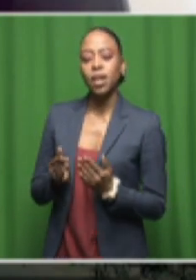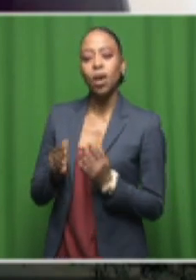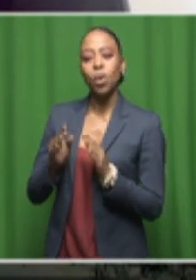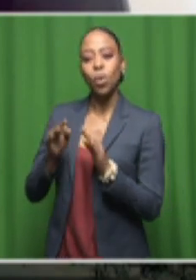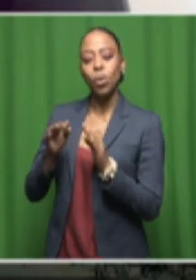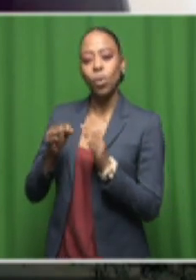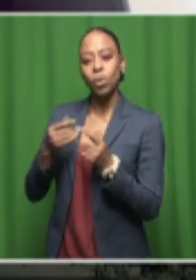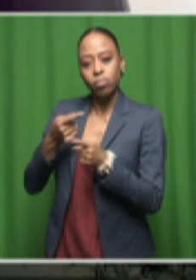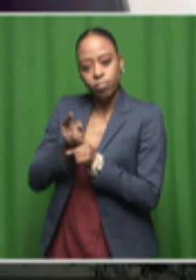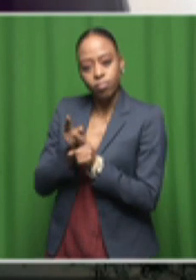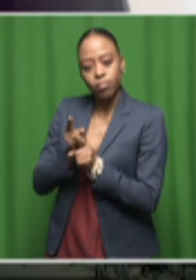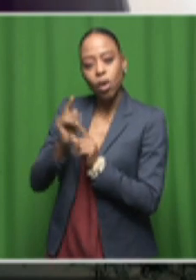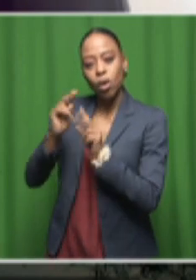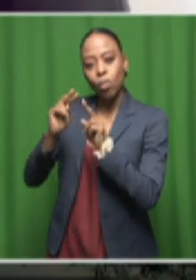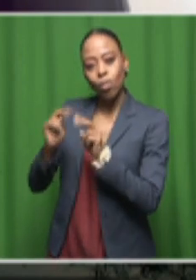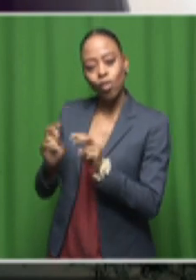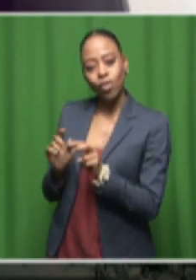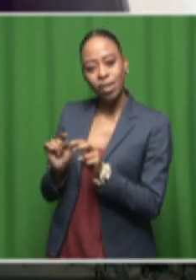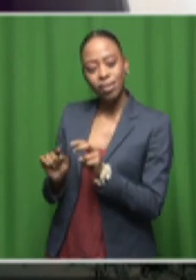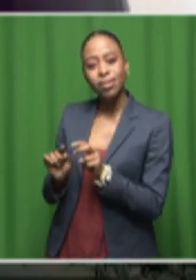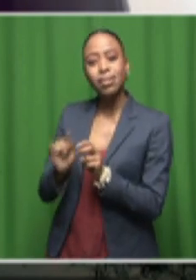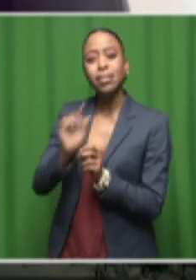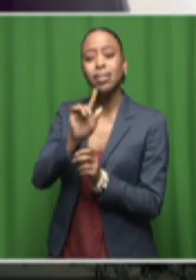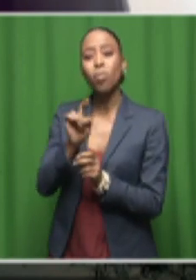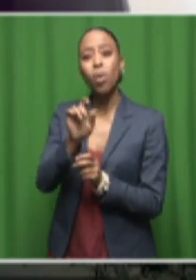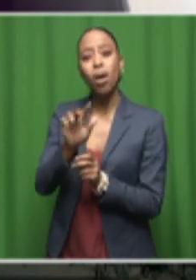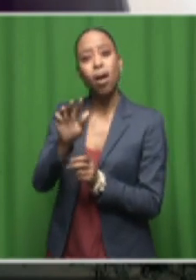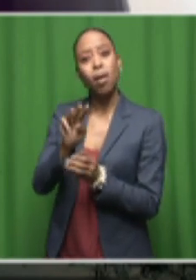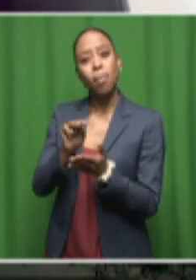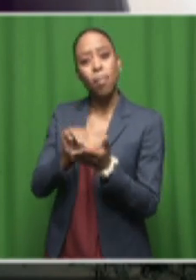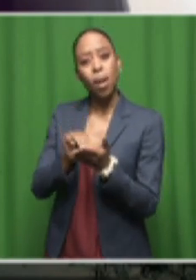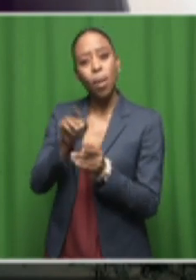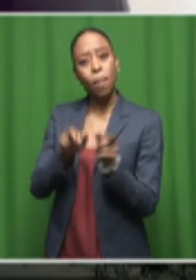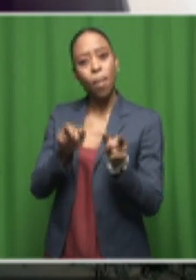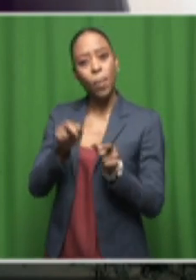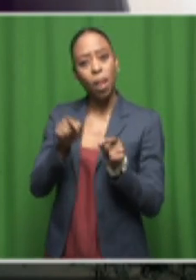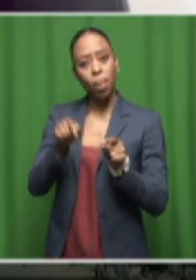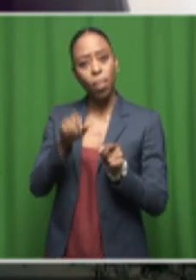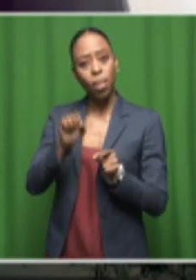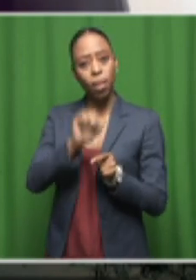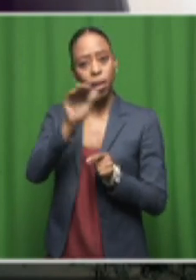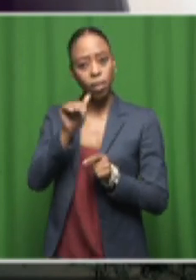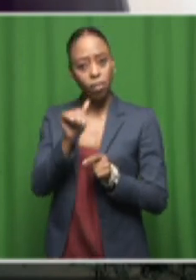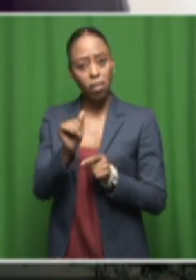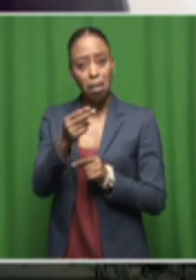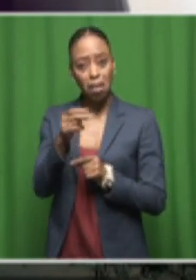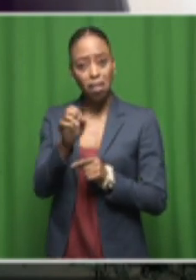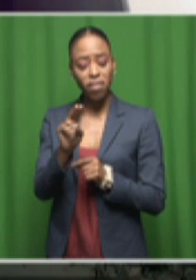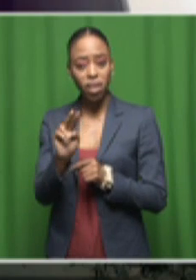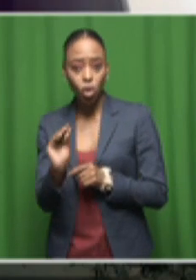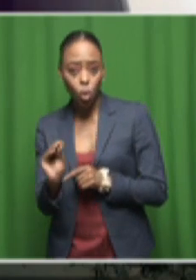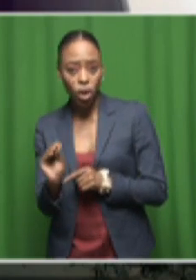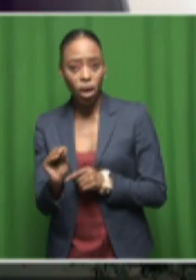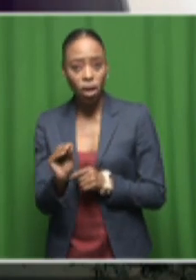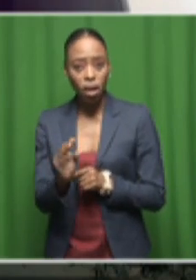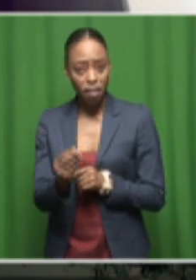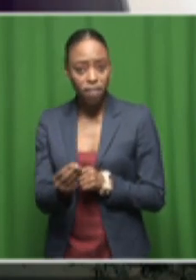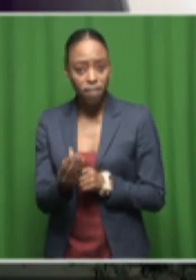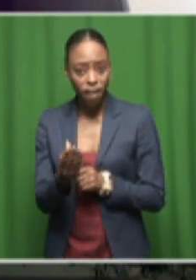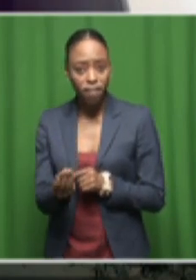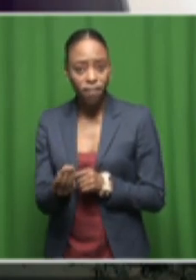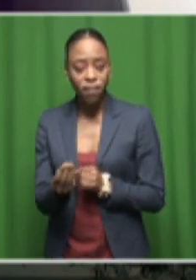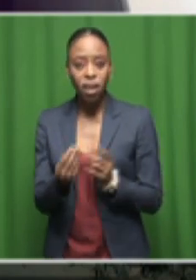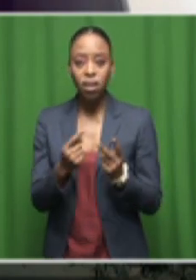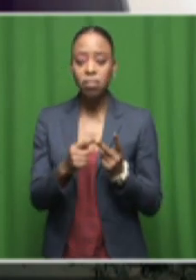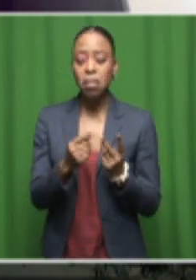survey. So, about 7.8 million, or 12.7% of the population, are currently living with HIV. When we look